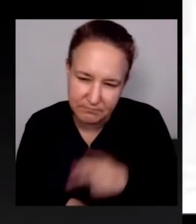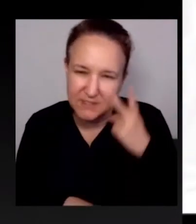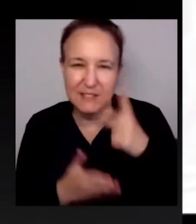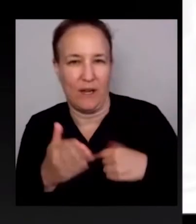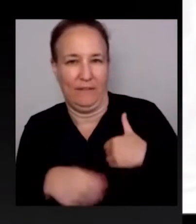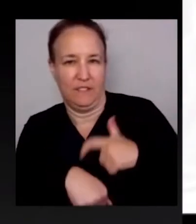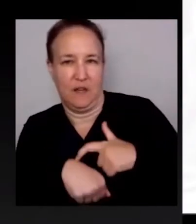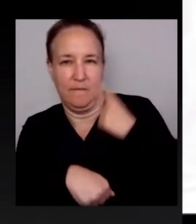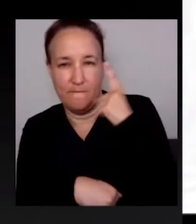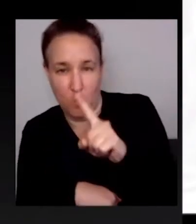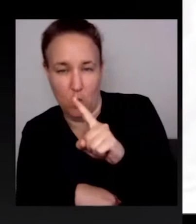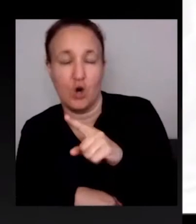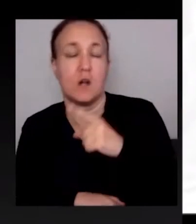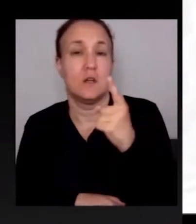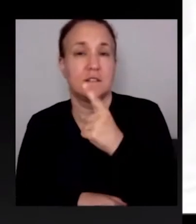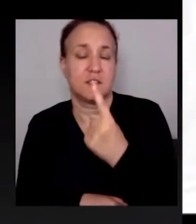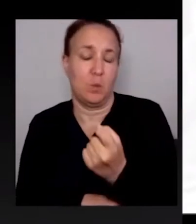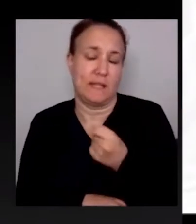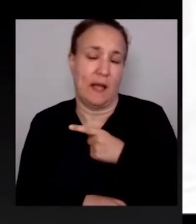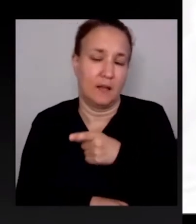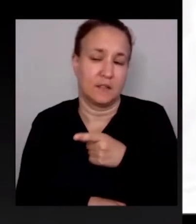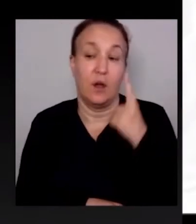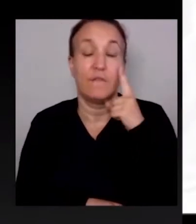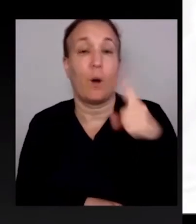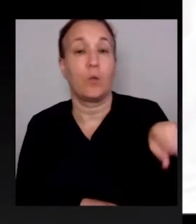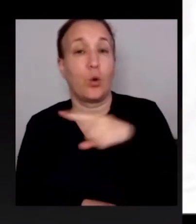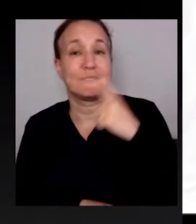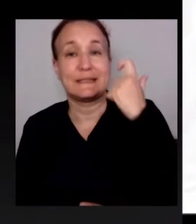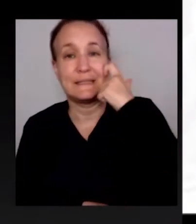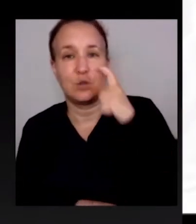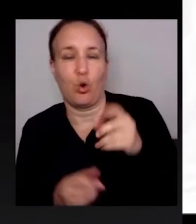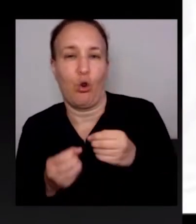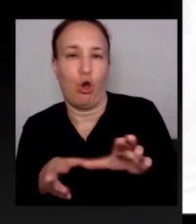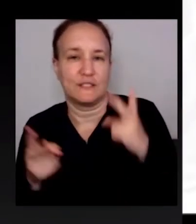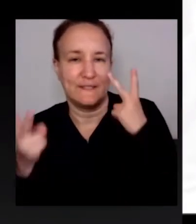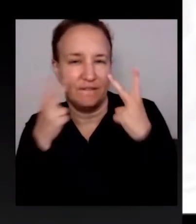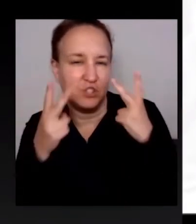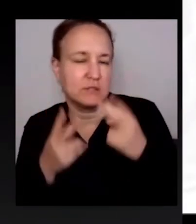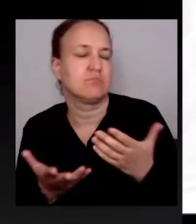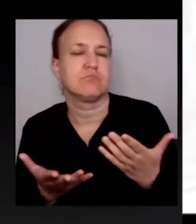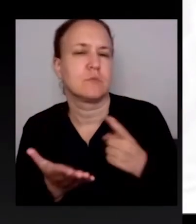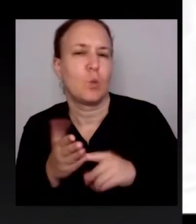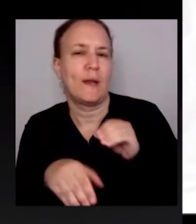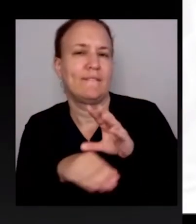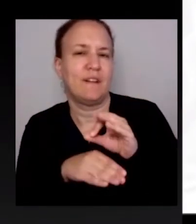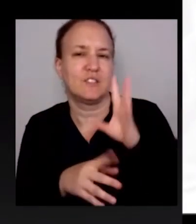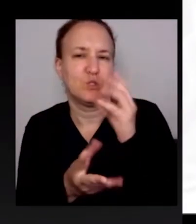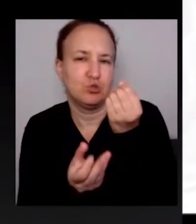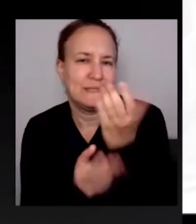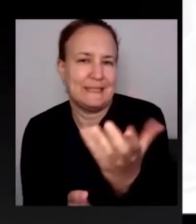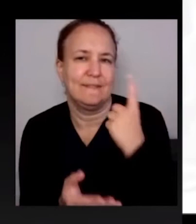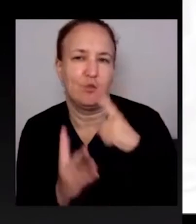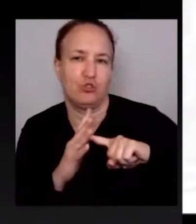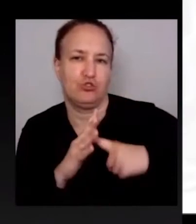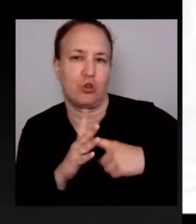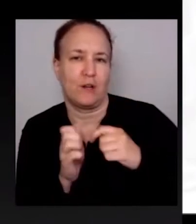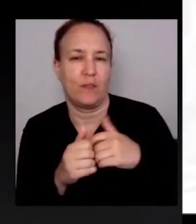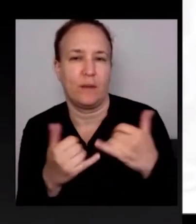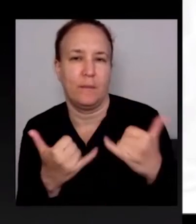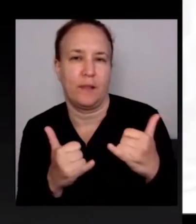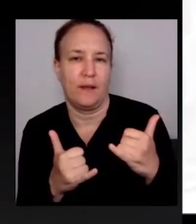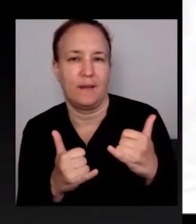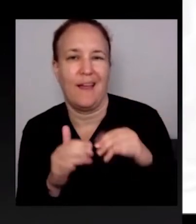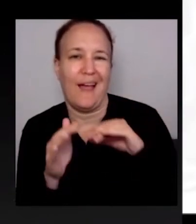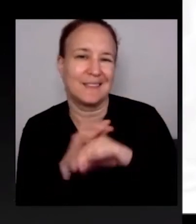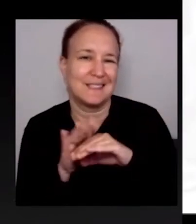for. Somebody is asking, for those who have recently lost their vision, what advice would you give for starting out with playing